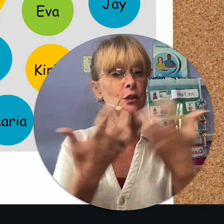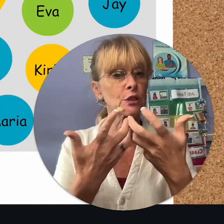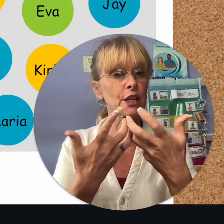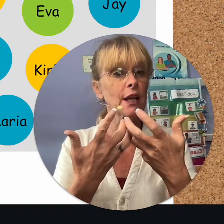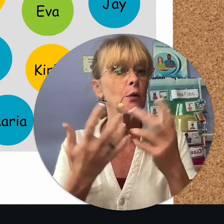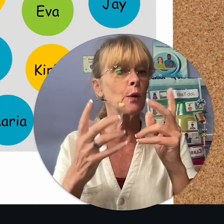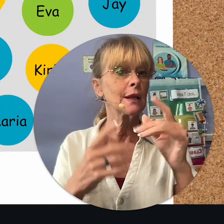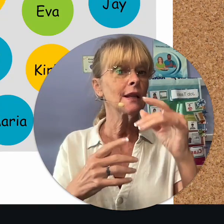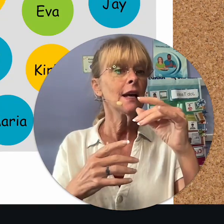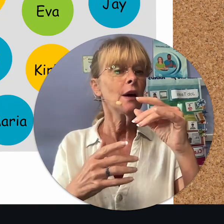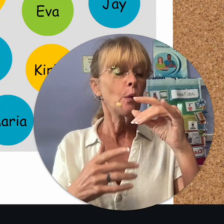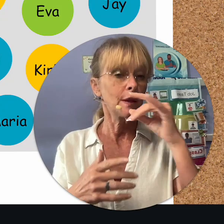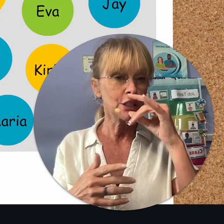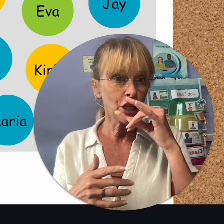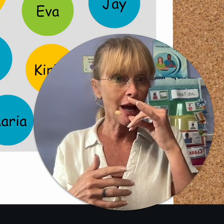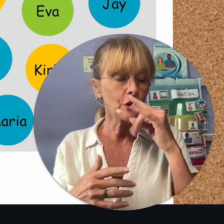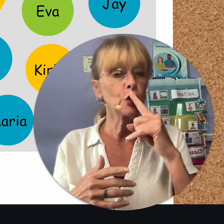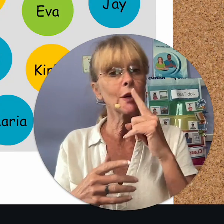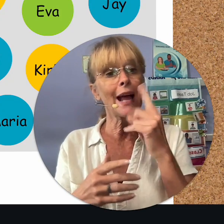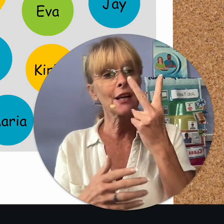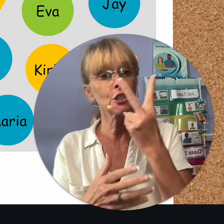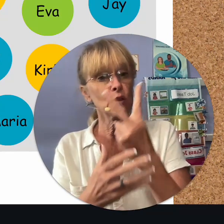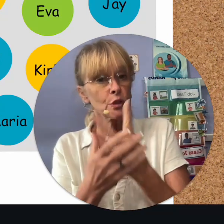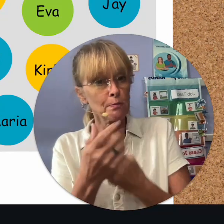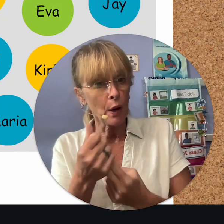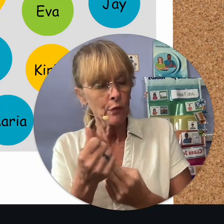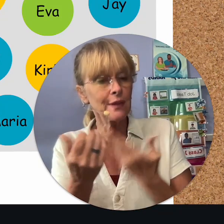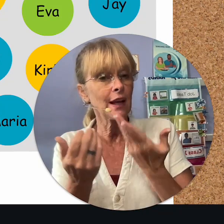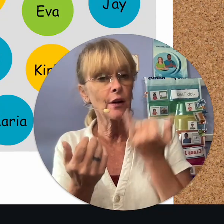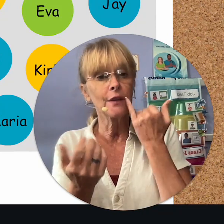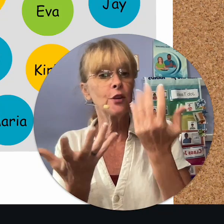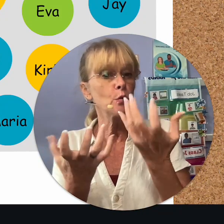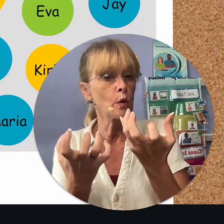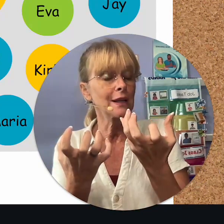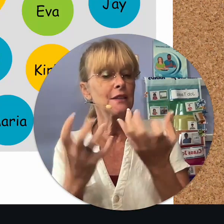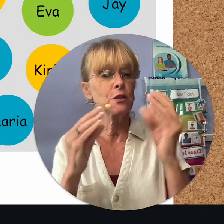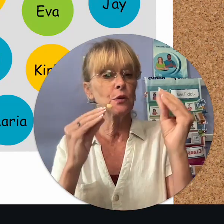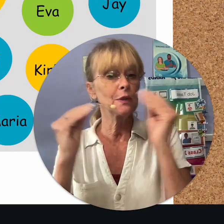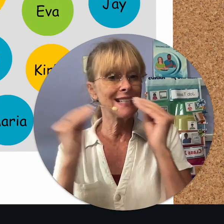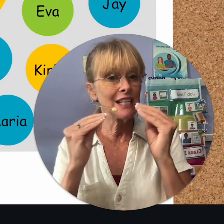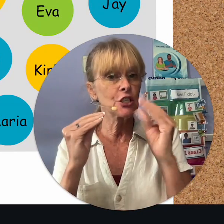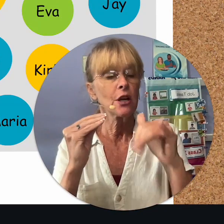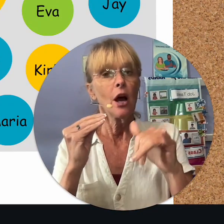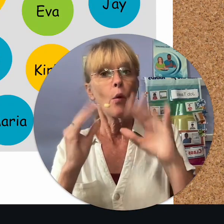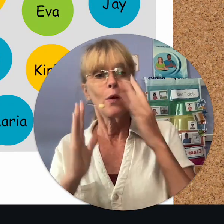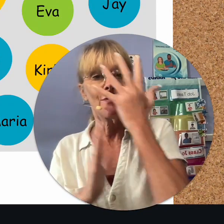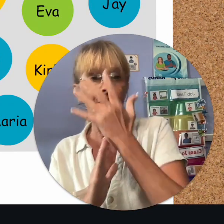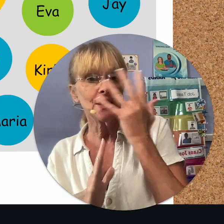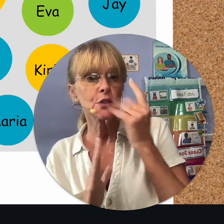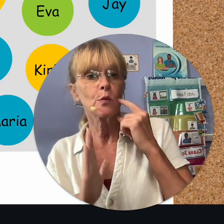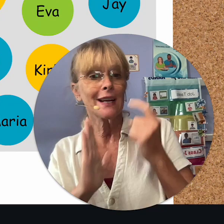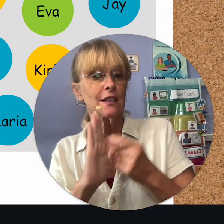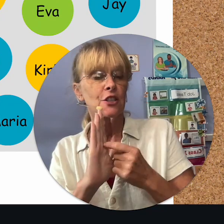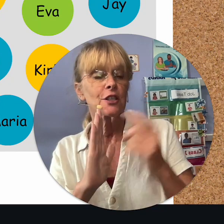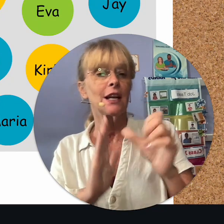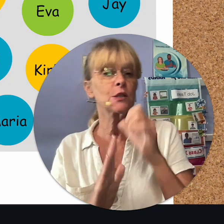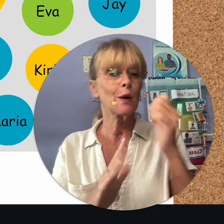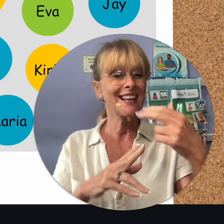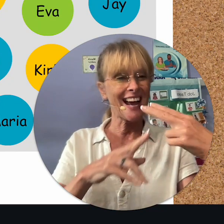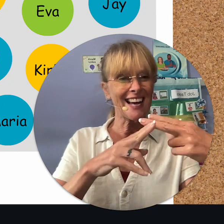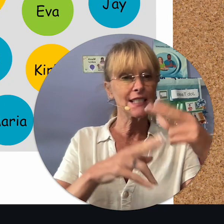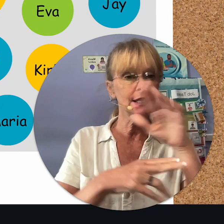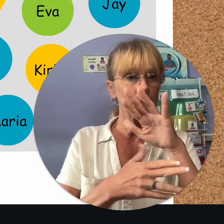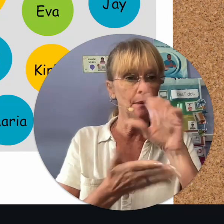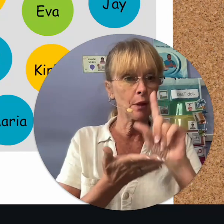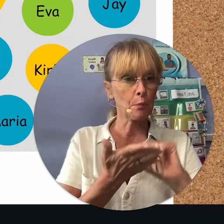and associate it with the child. You can actually use both there if you wanted to teach with face recognition as